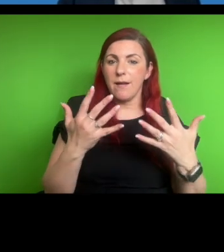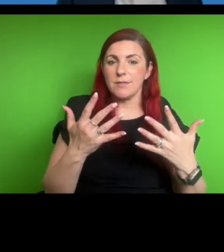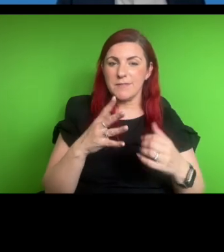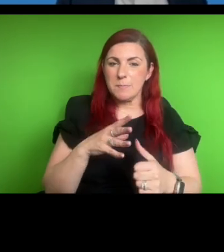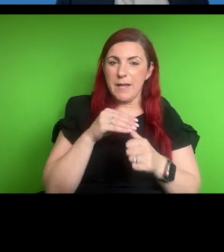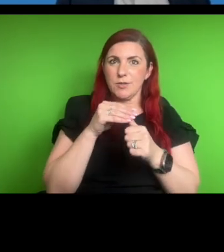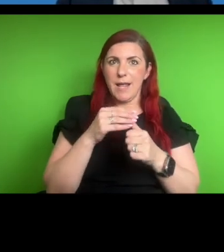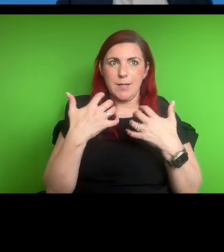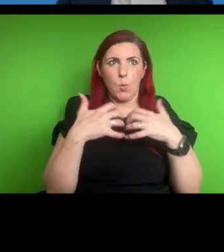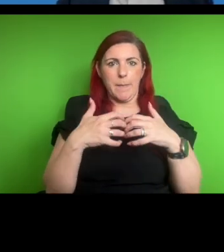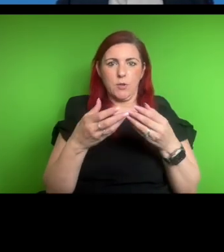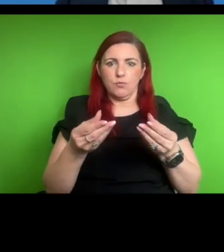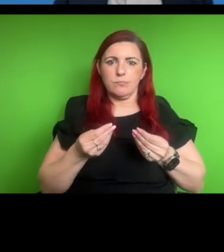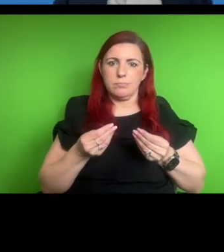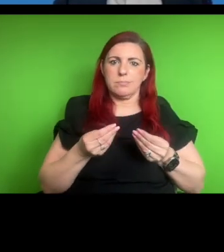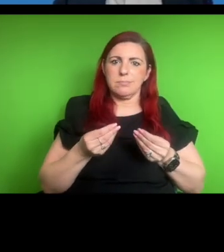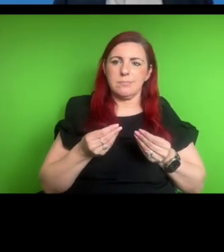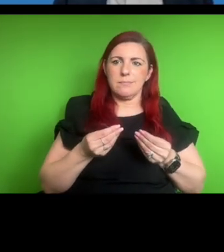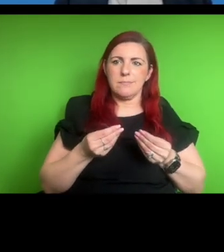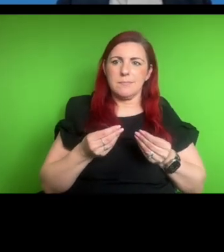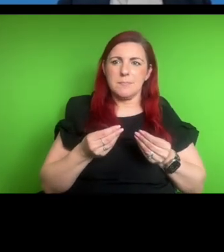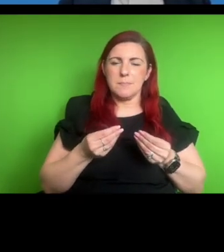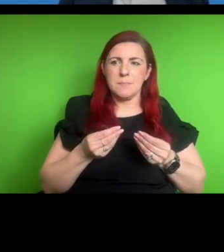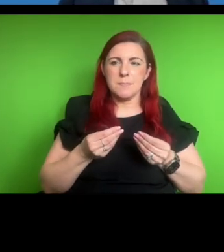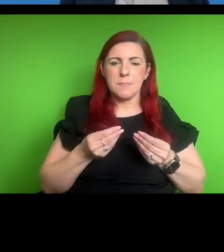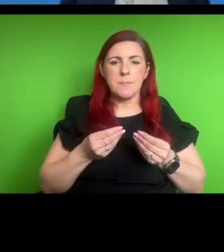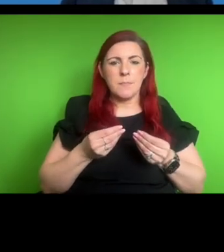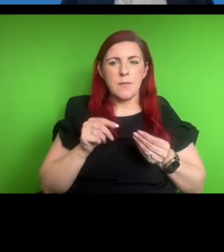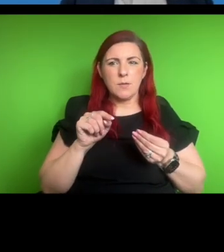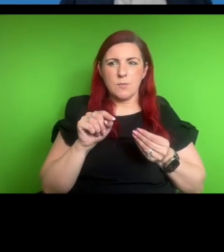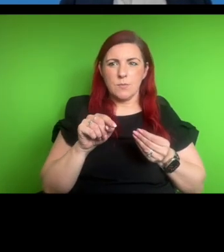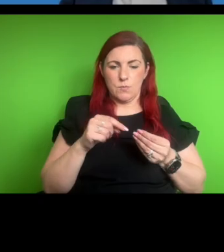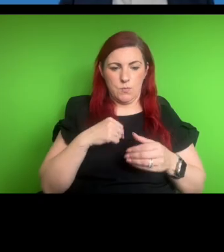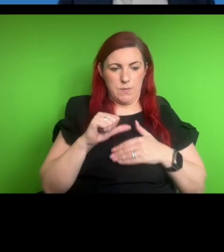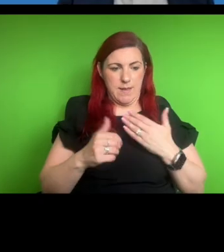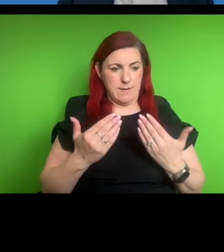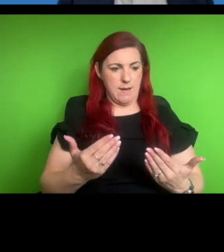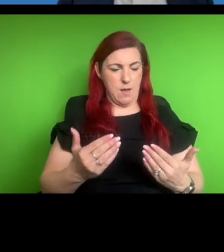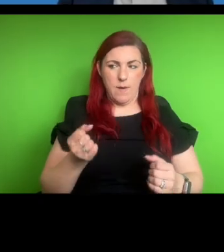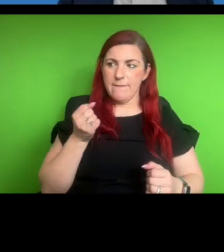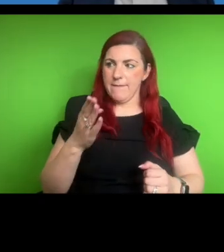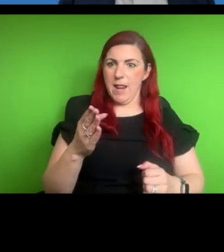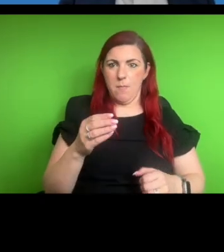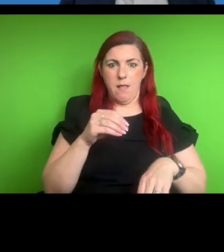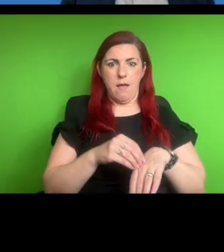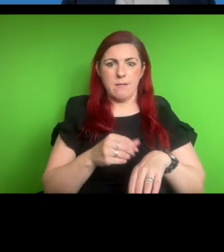to provide them. Today, they're available on mobile phones in our